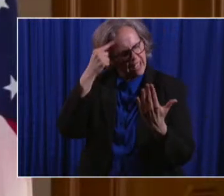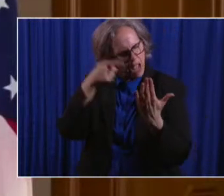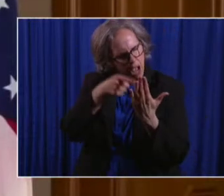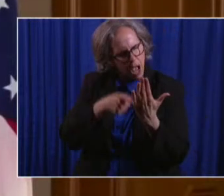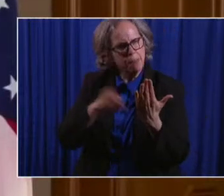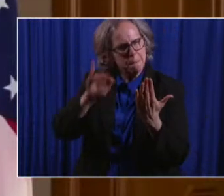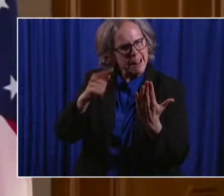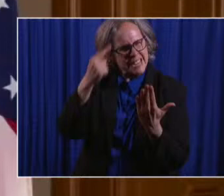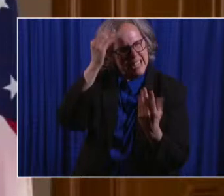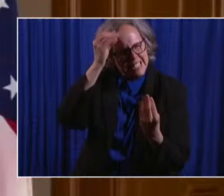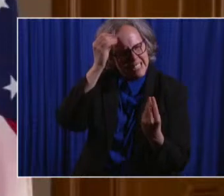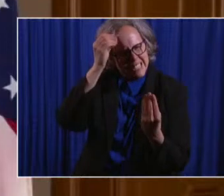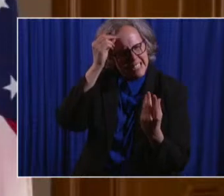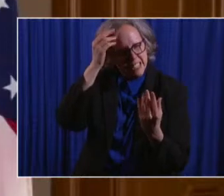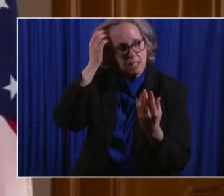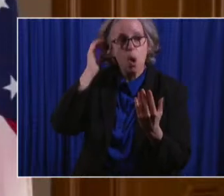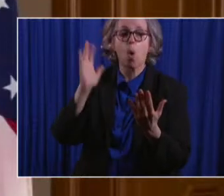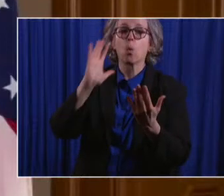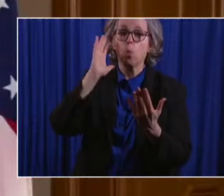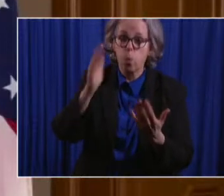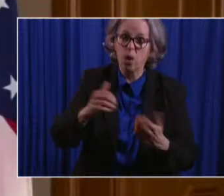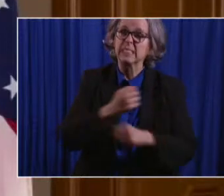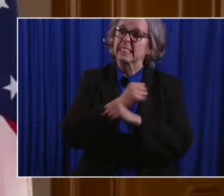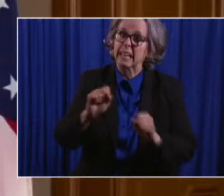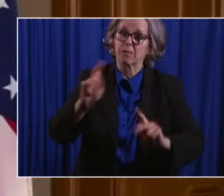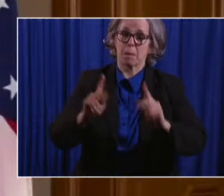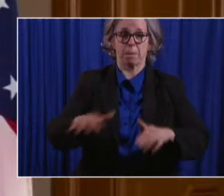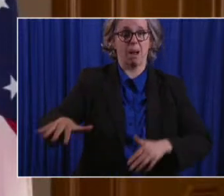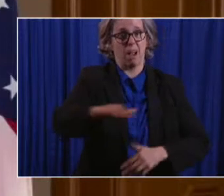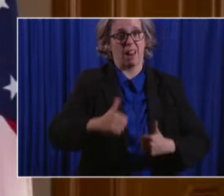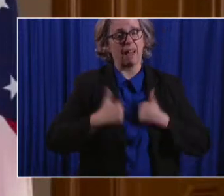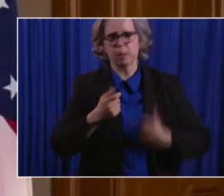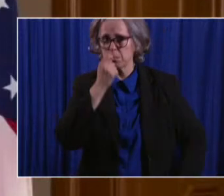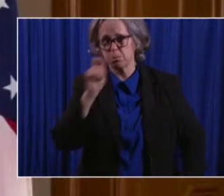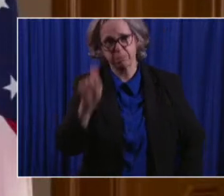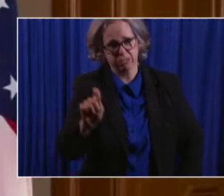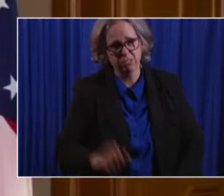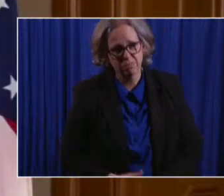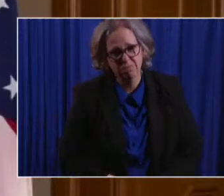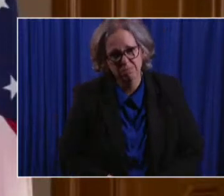bill will save lives. There's absolutely no doubt about it.